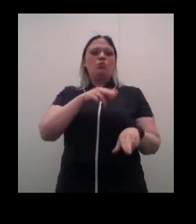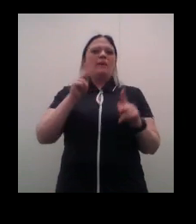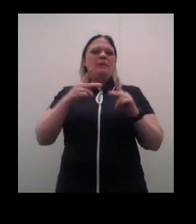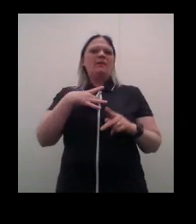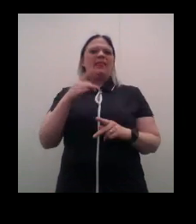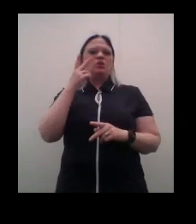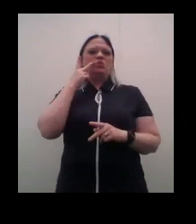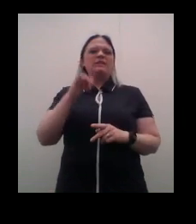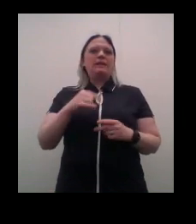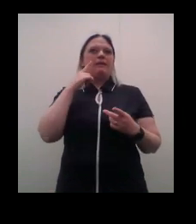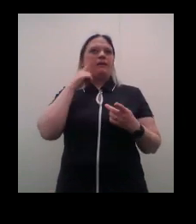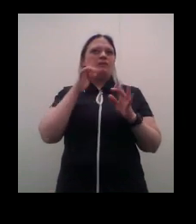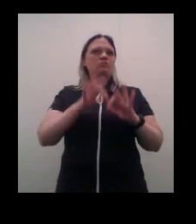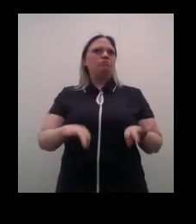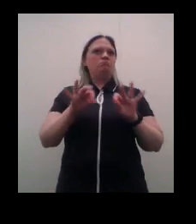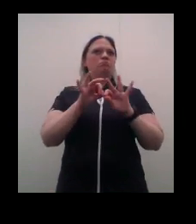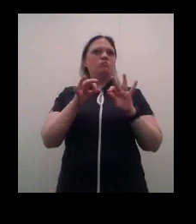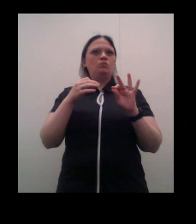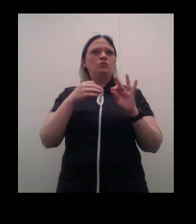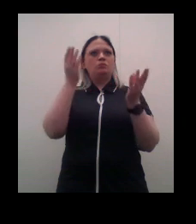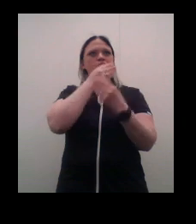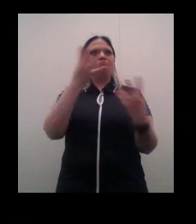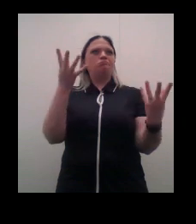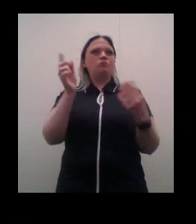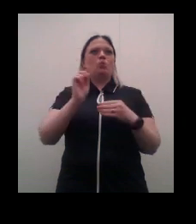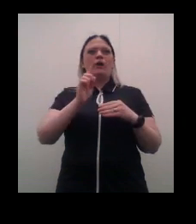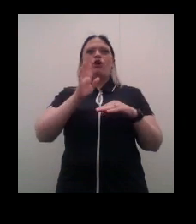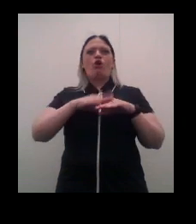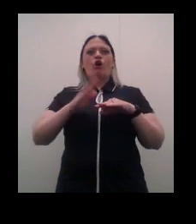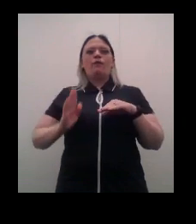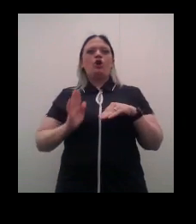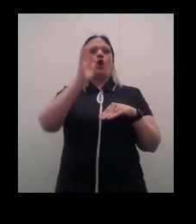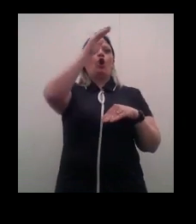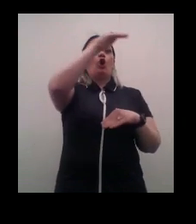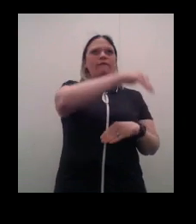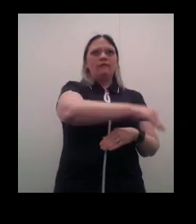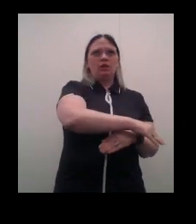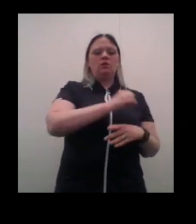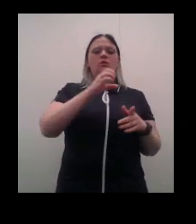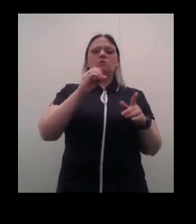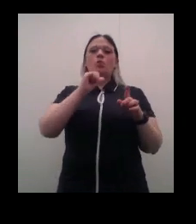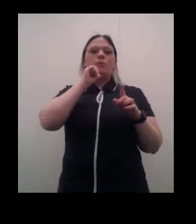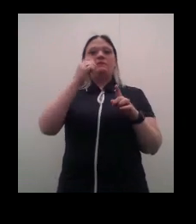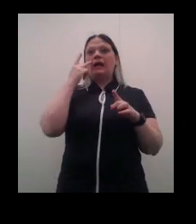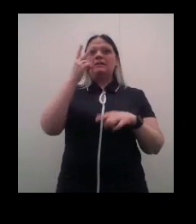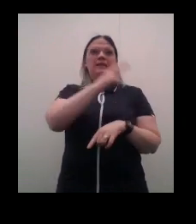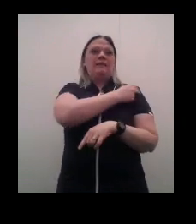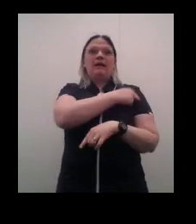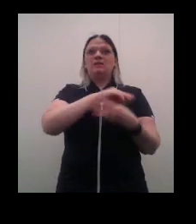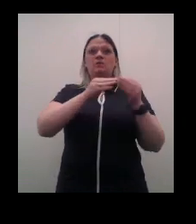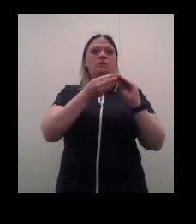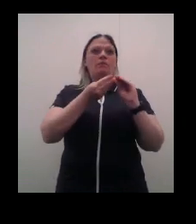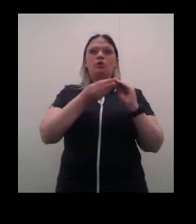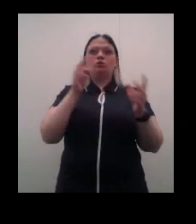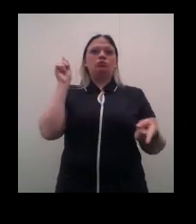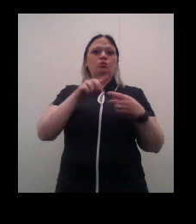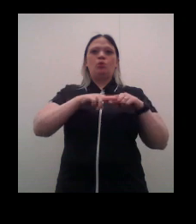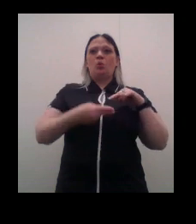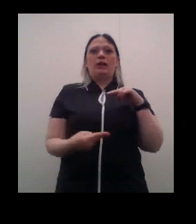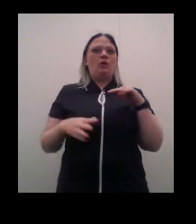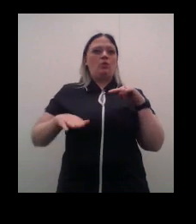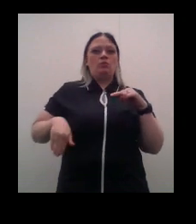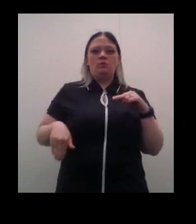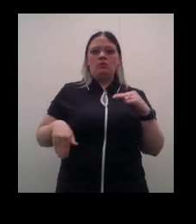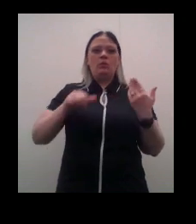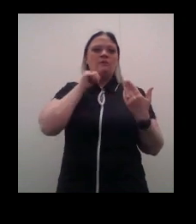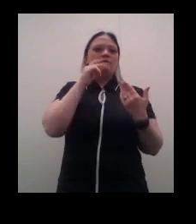think it's an important thing to determine where we are on the curve and on the trend. We had been seeing the hospitalization numbers go down. We had been